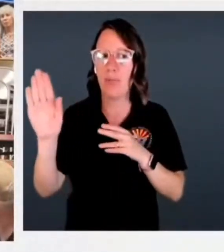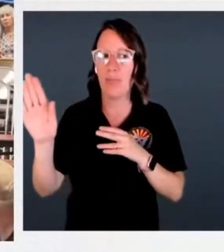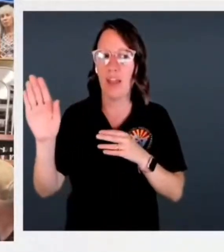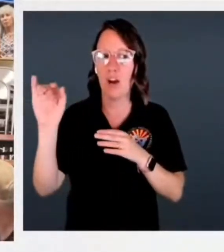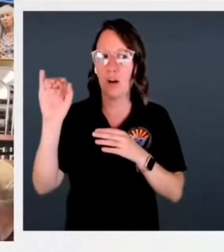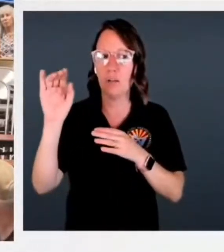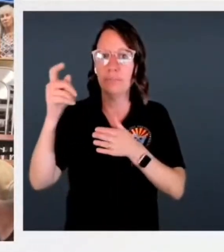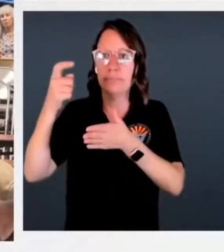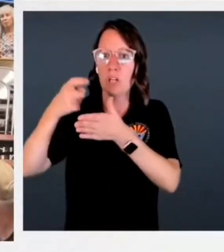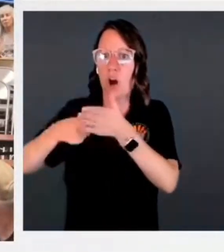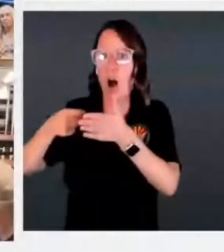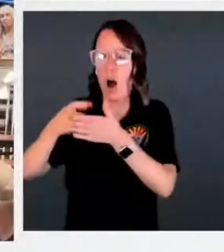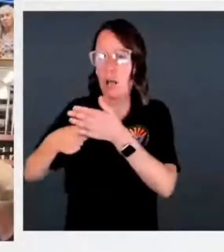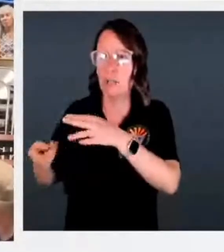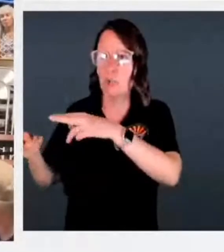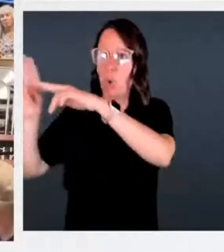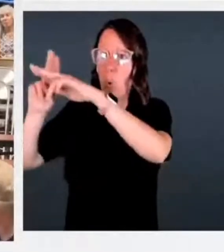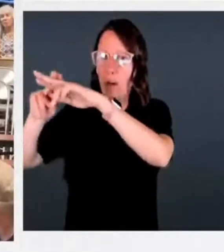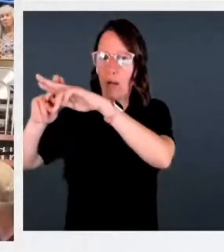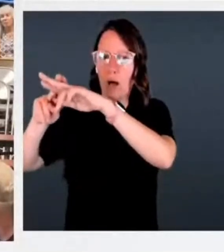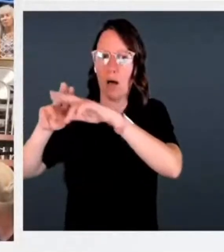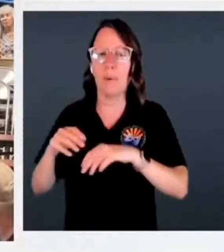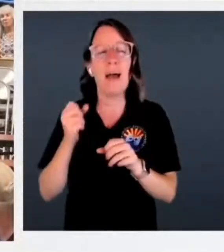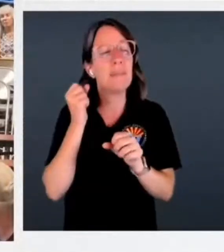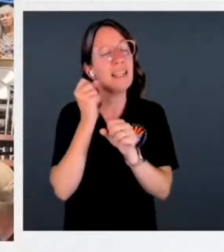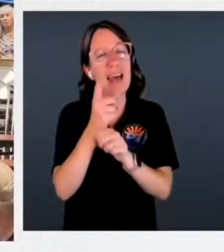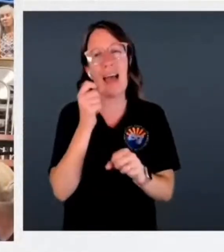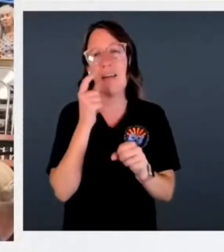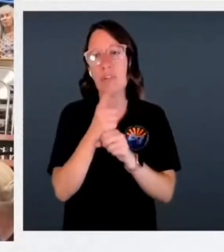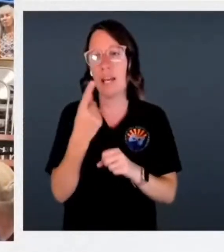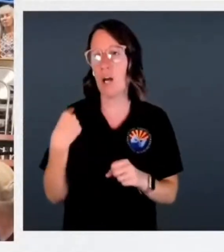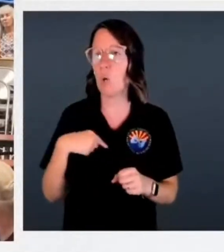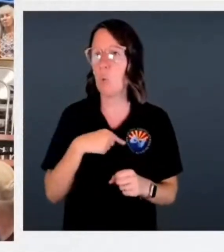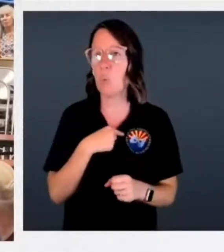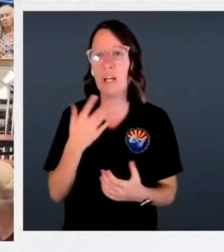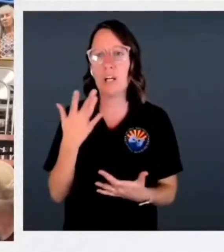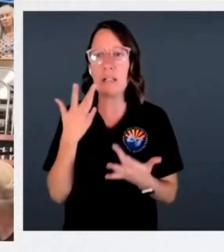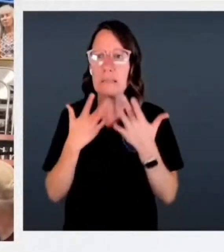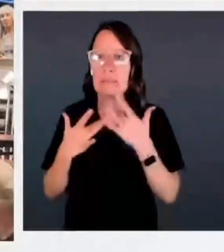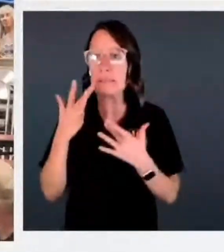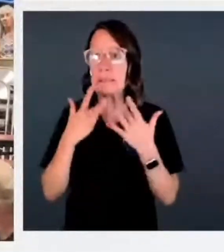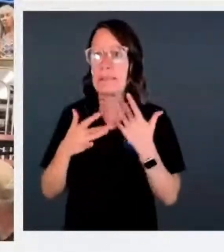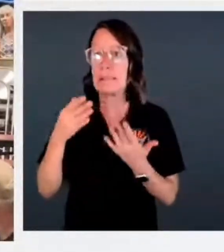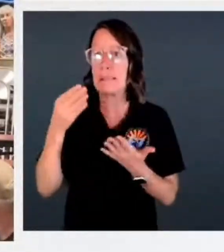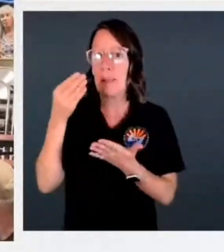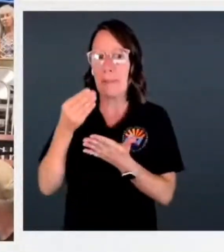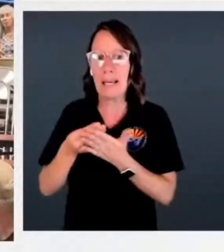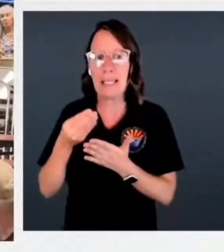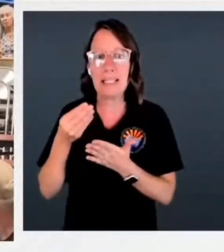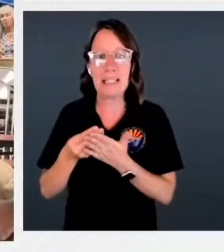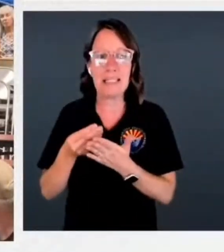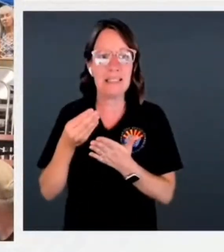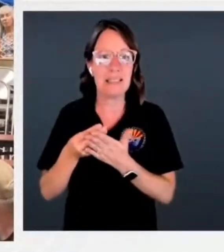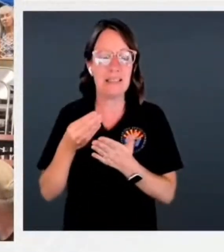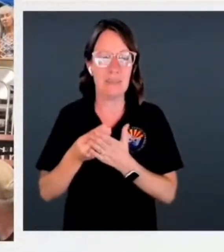issue that goes on each year, that we don't have these fire